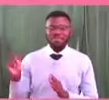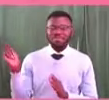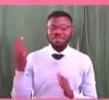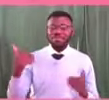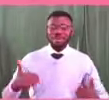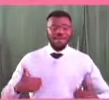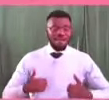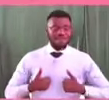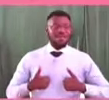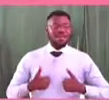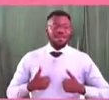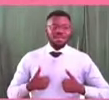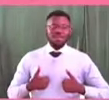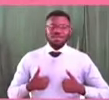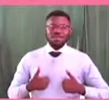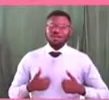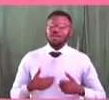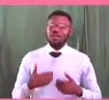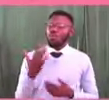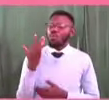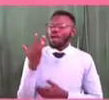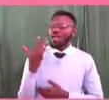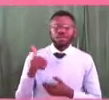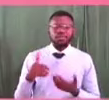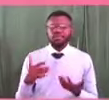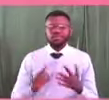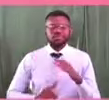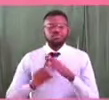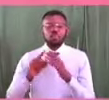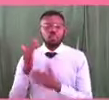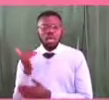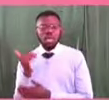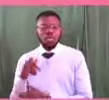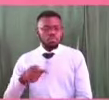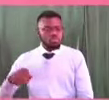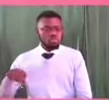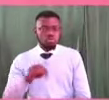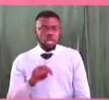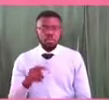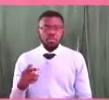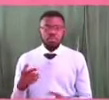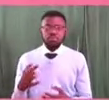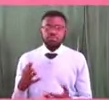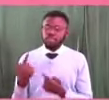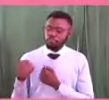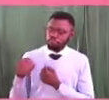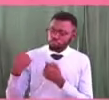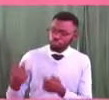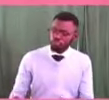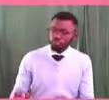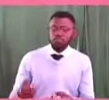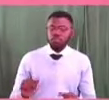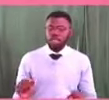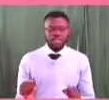is contributed significantly because we have not built the culture of